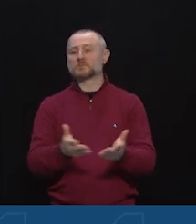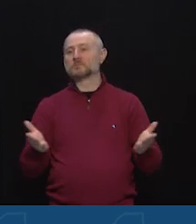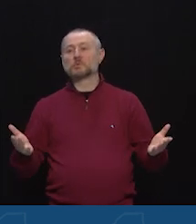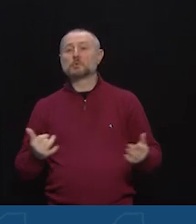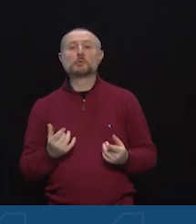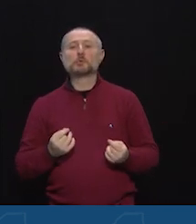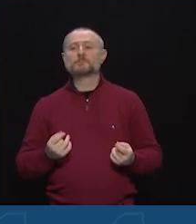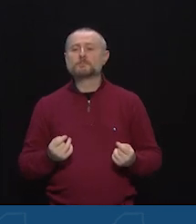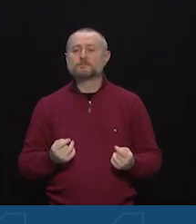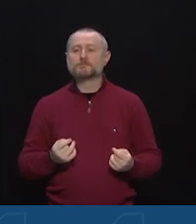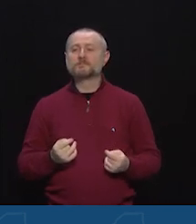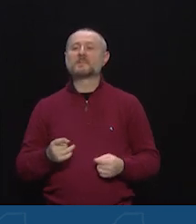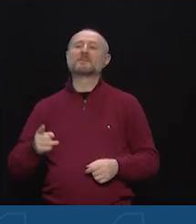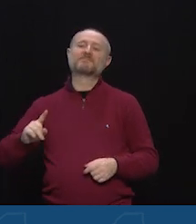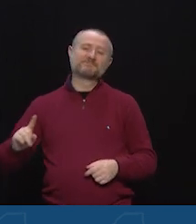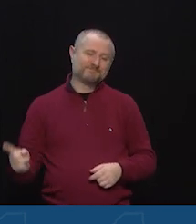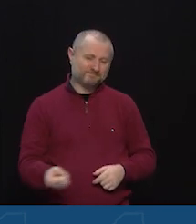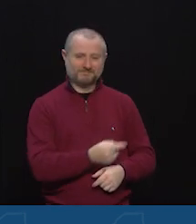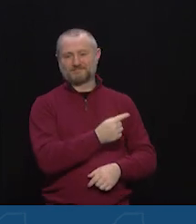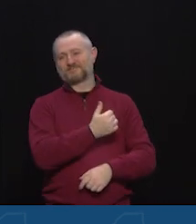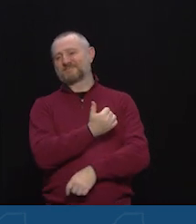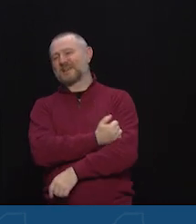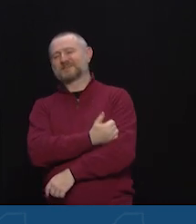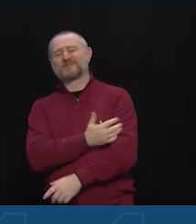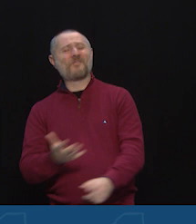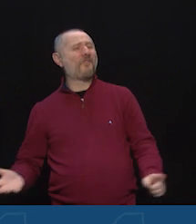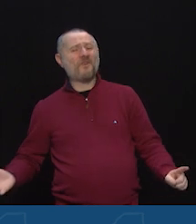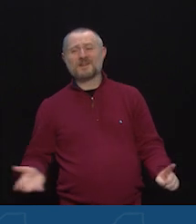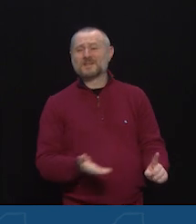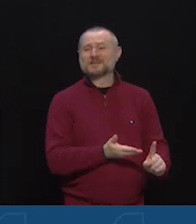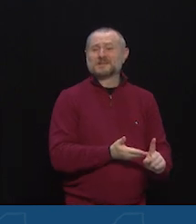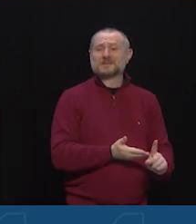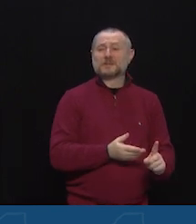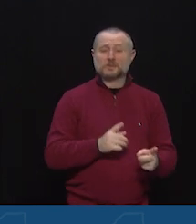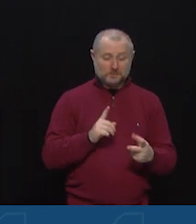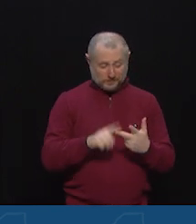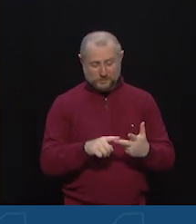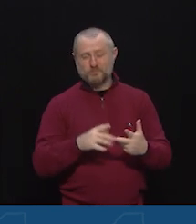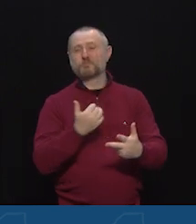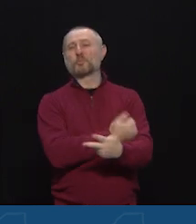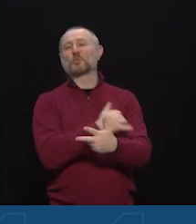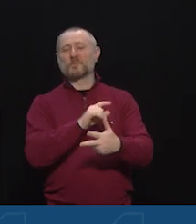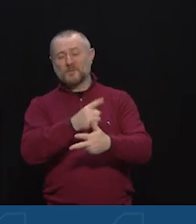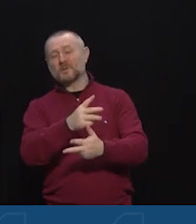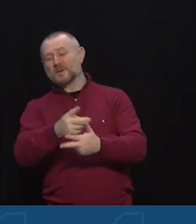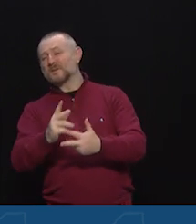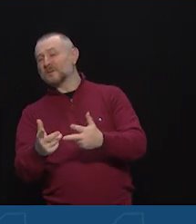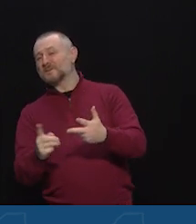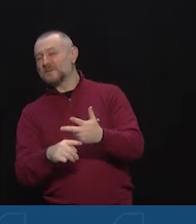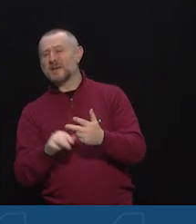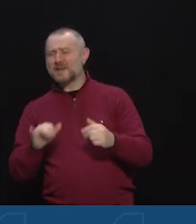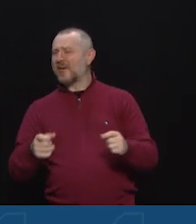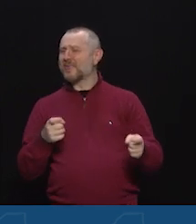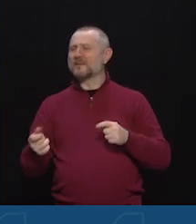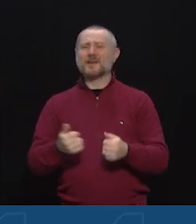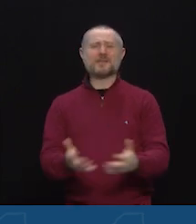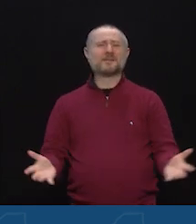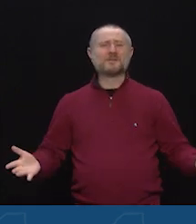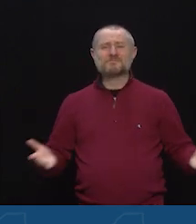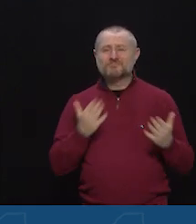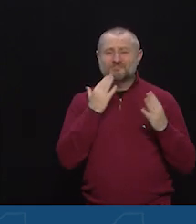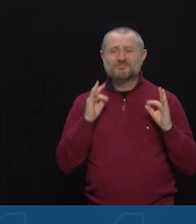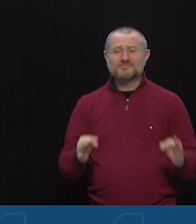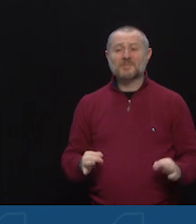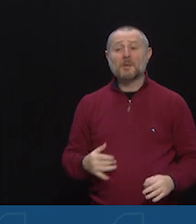roll up their sleeve and get that shot, get the booster, and they're ready to roll, and they can handle whatever comes next. As we've seen, people who